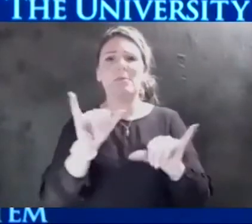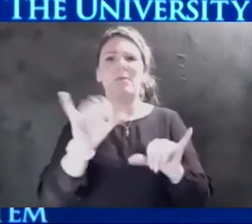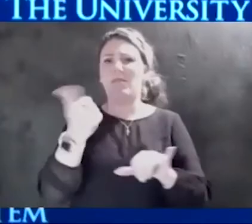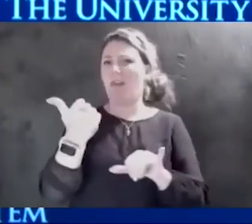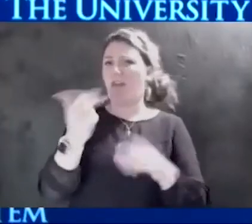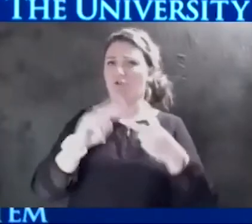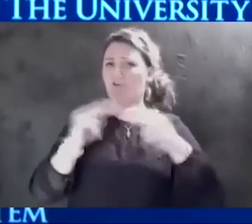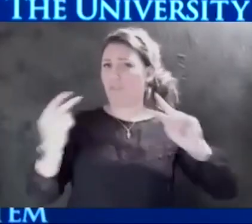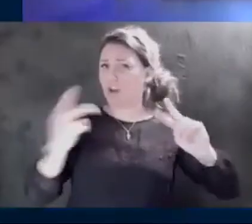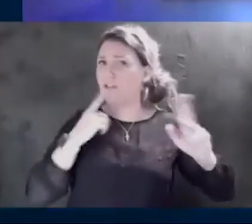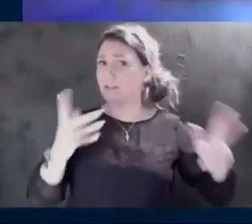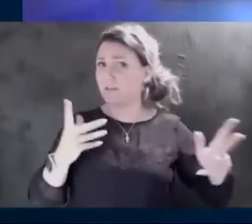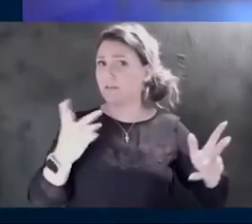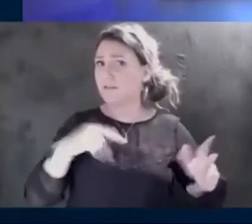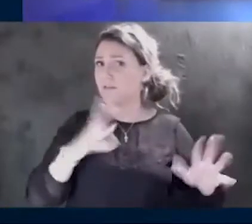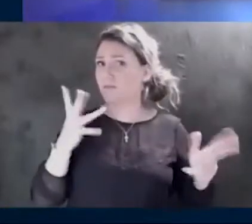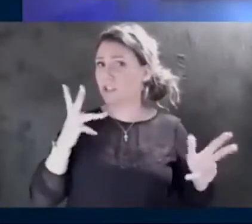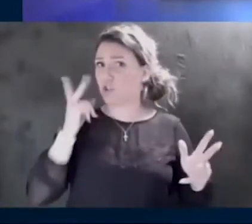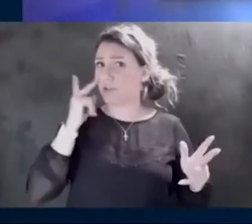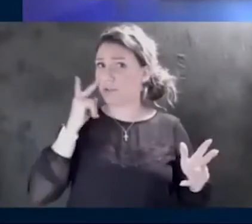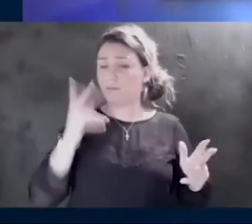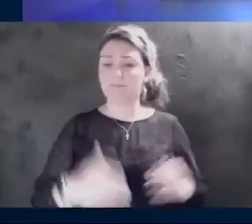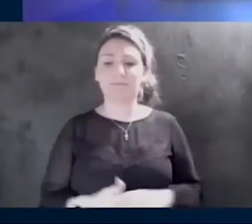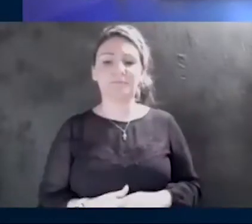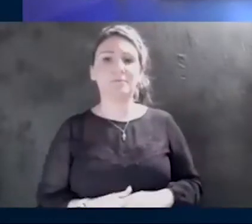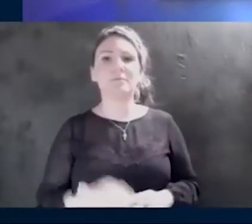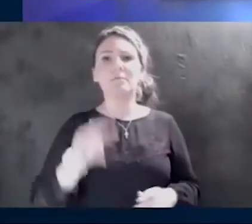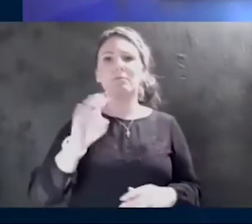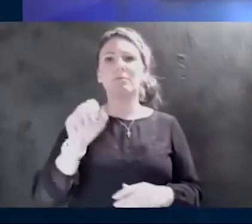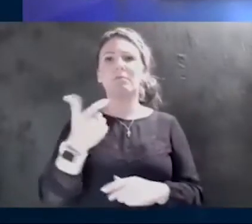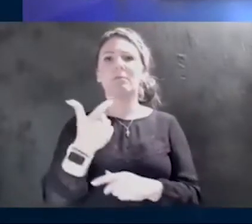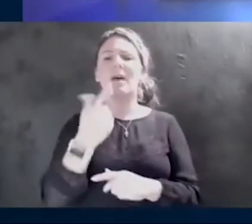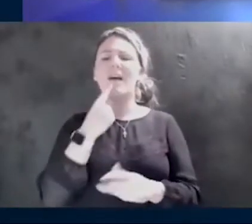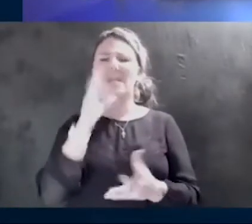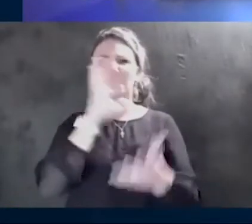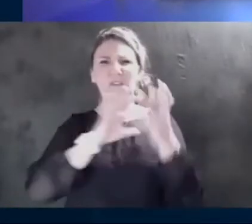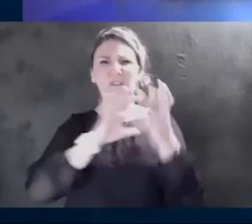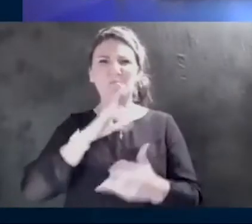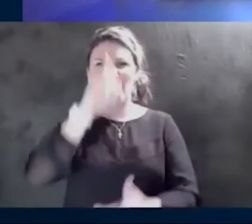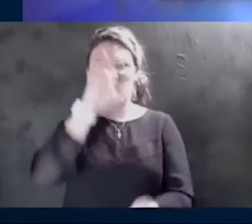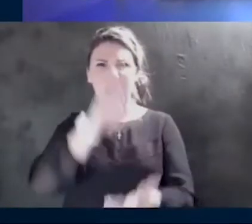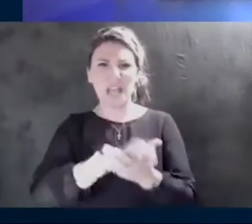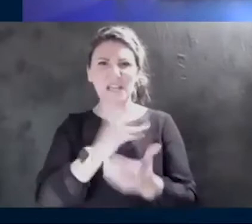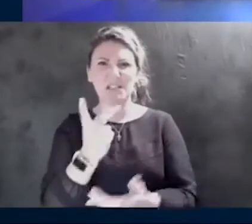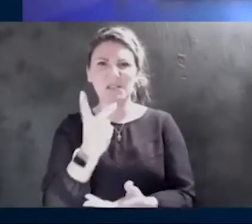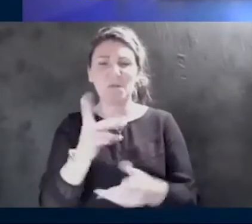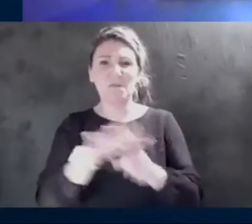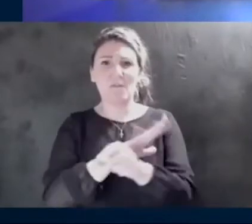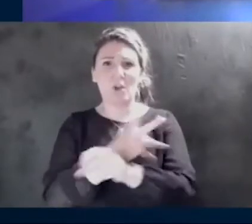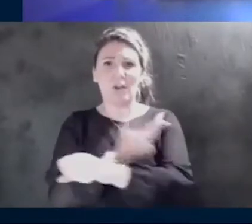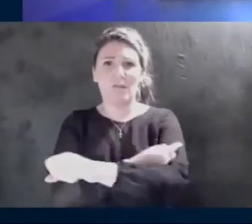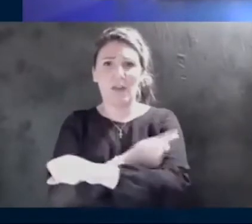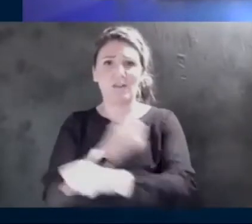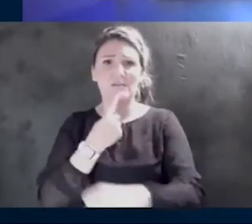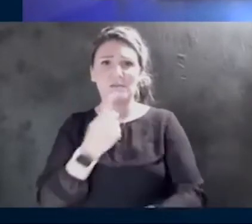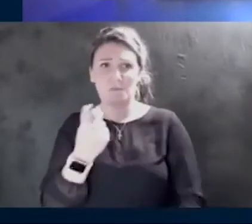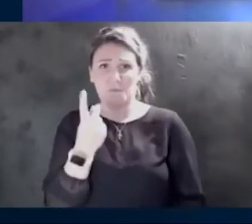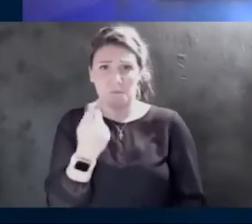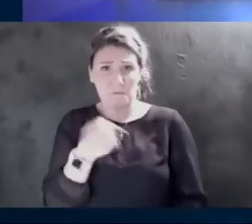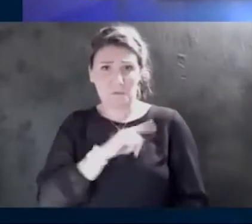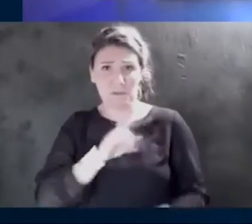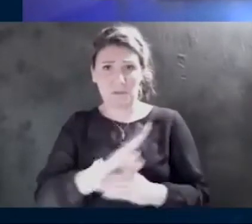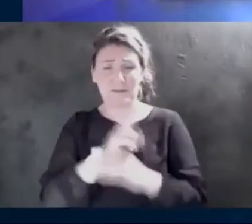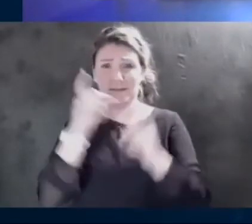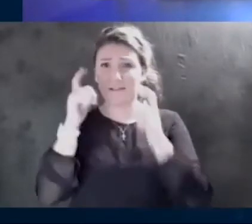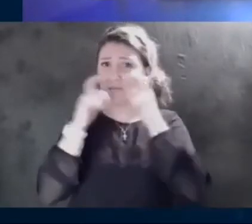variants we've already seen. Meg says, I'm confused. My husband and I are fully vaccinated. Should we be wearing masks